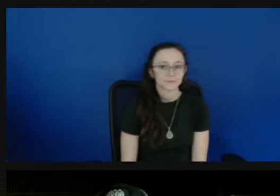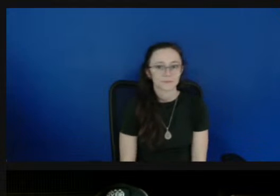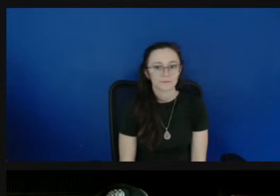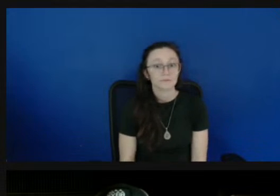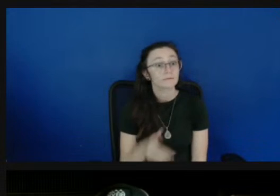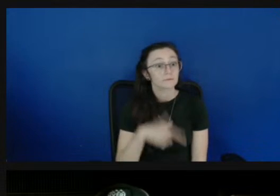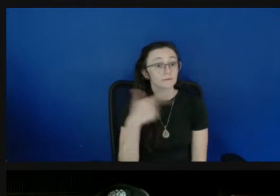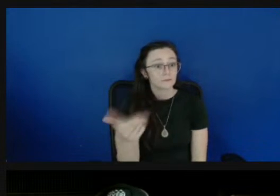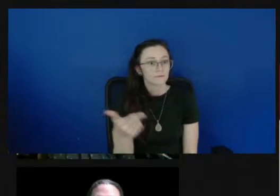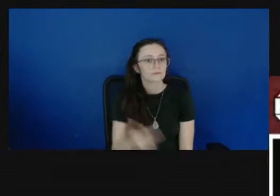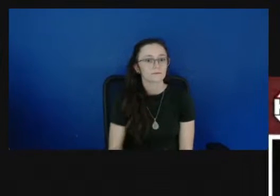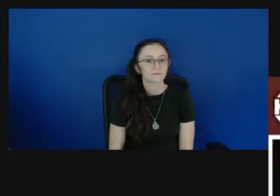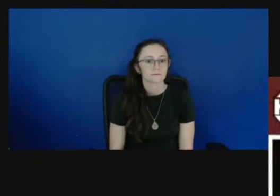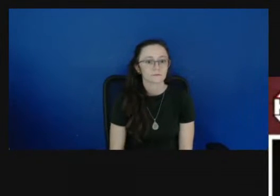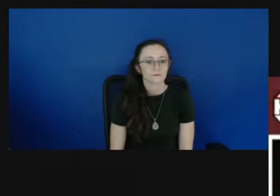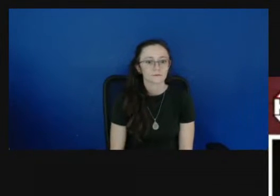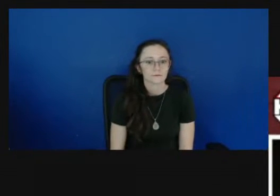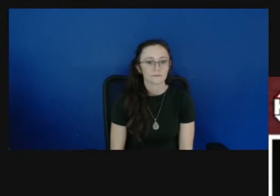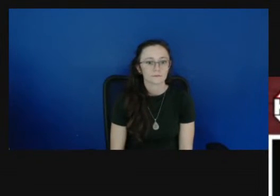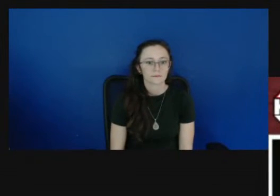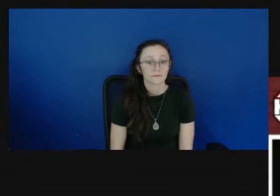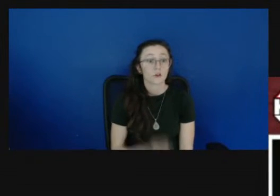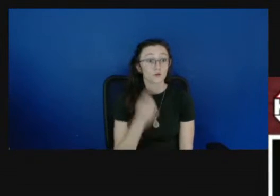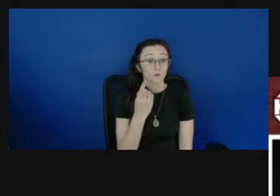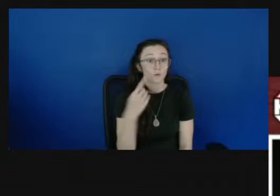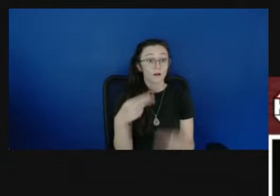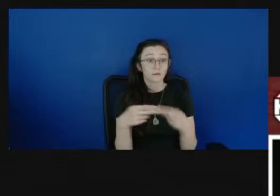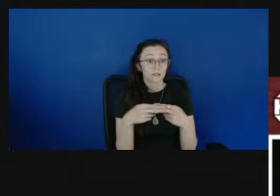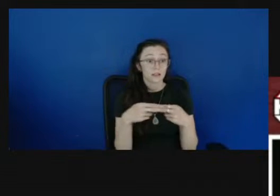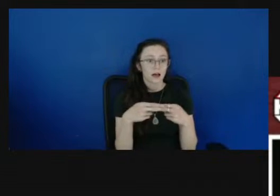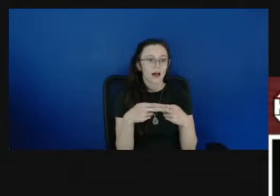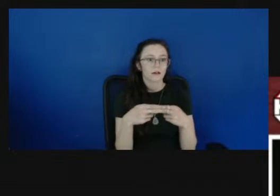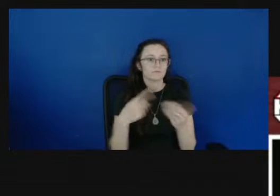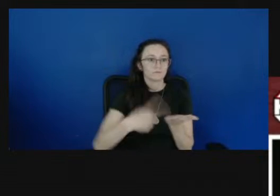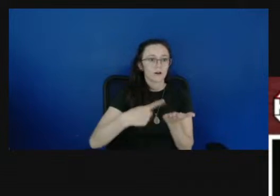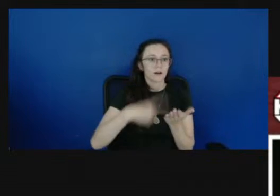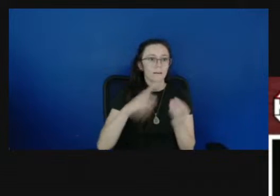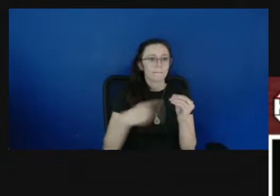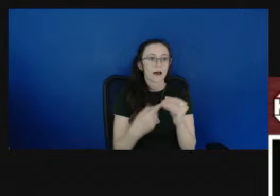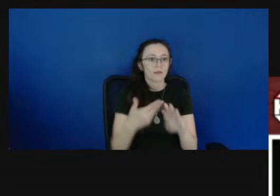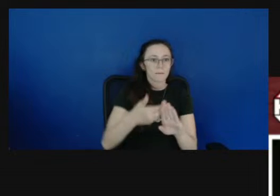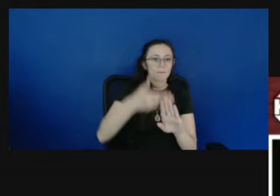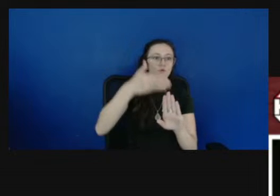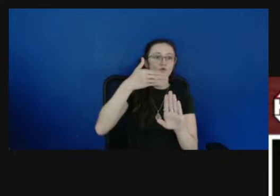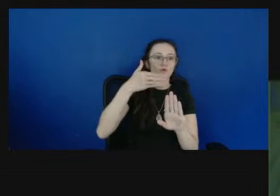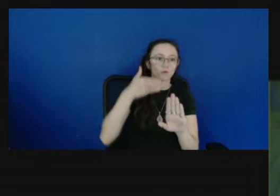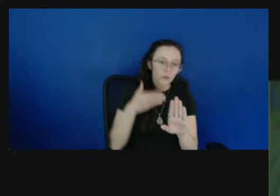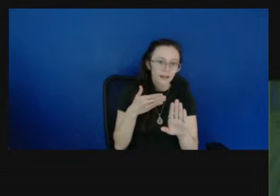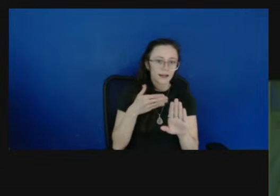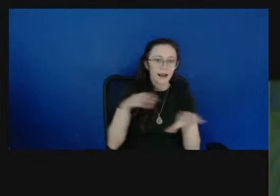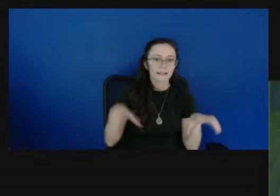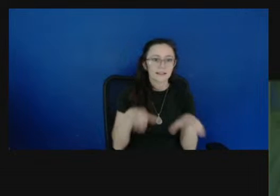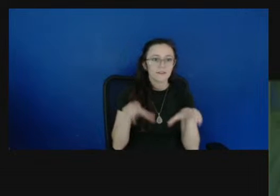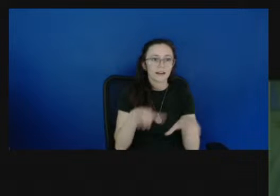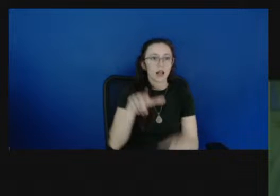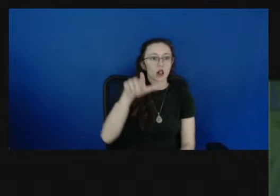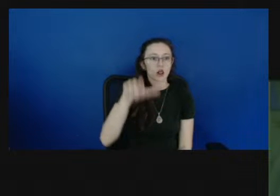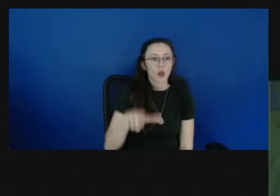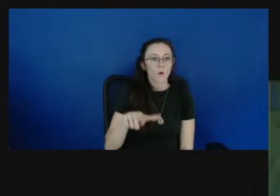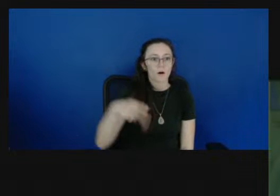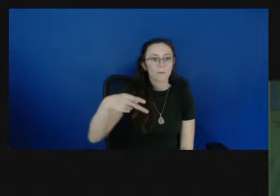to spend one slide talking about the pre-explosive activity in Lower Puna that Ben mentioned.